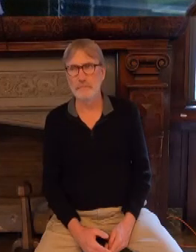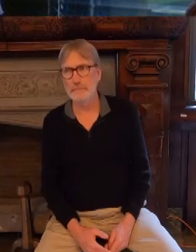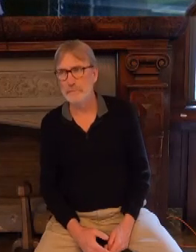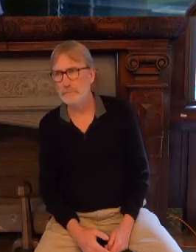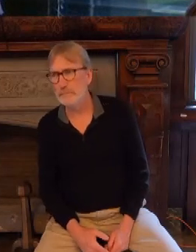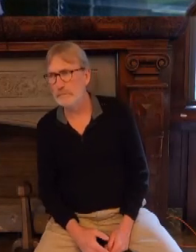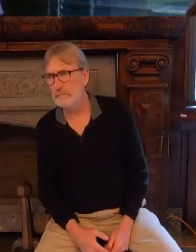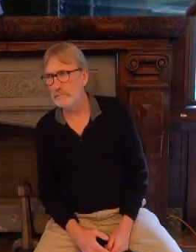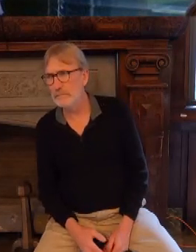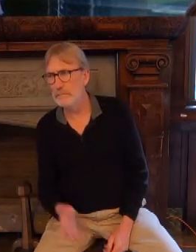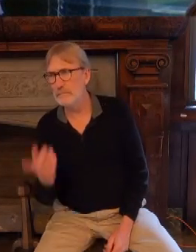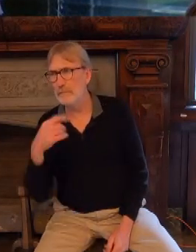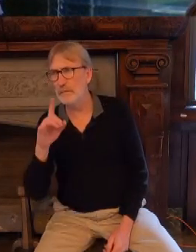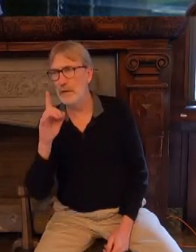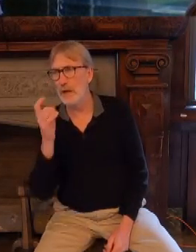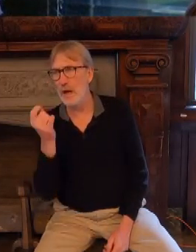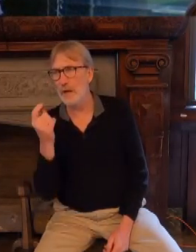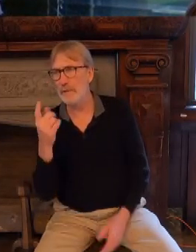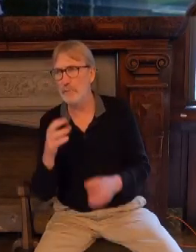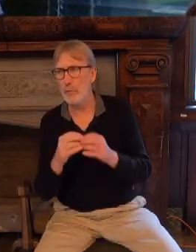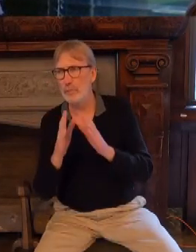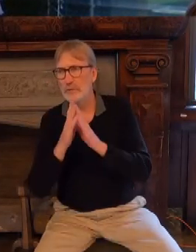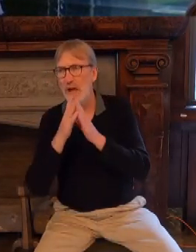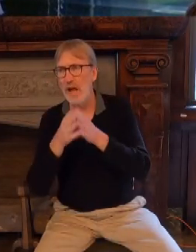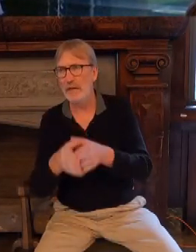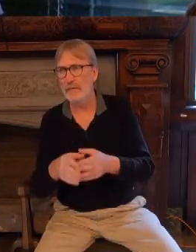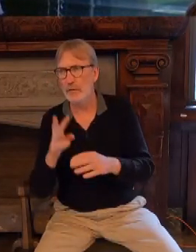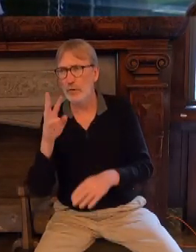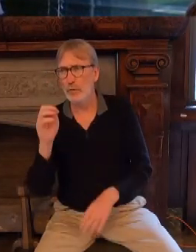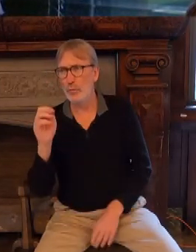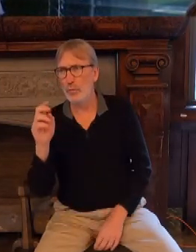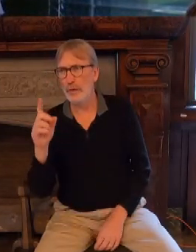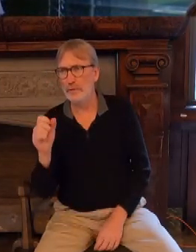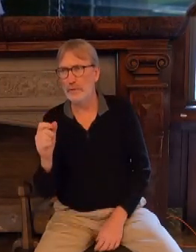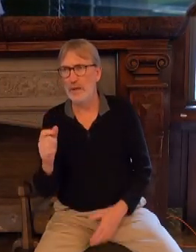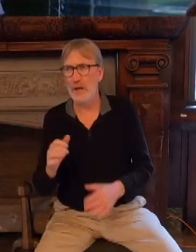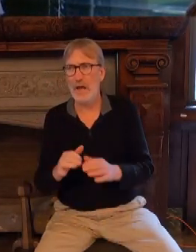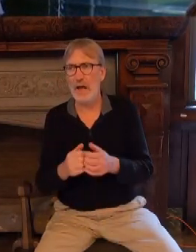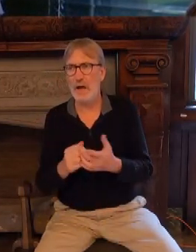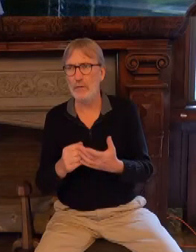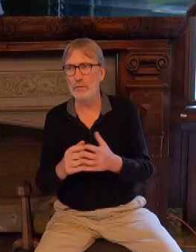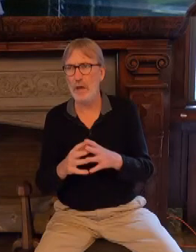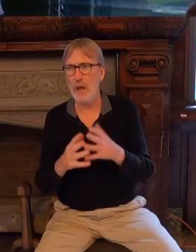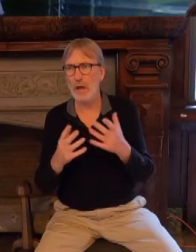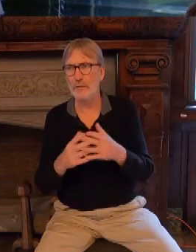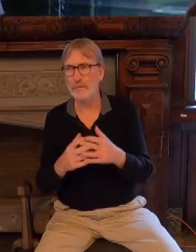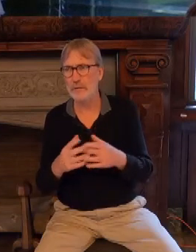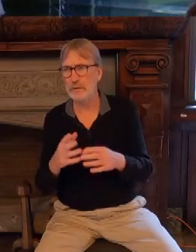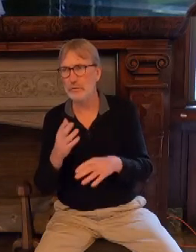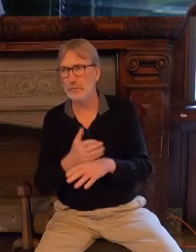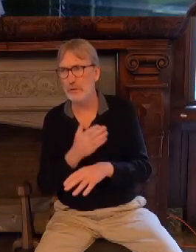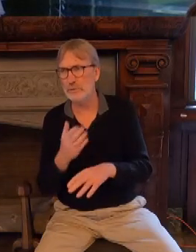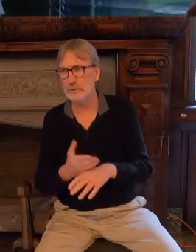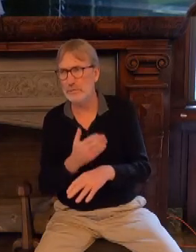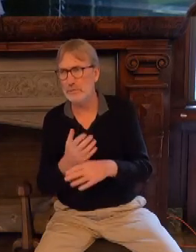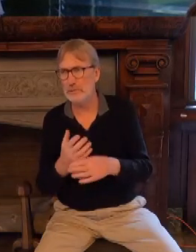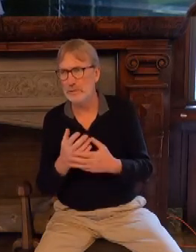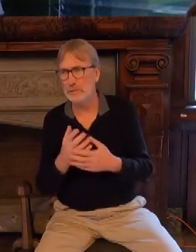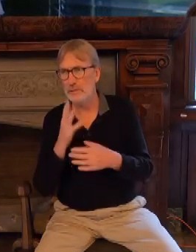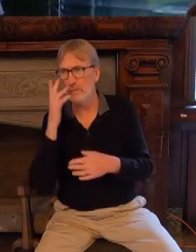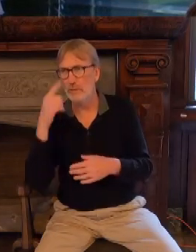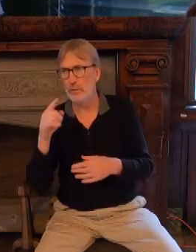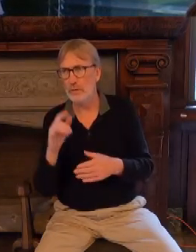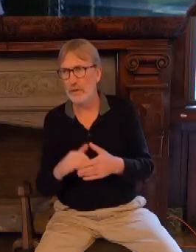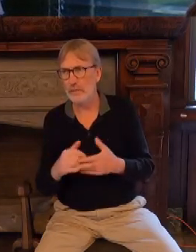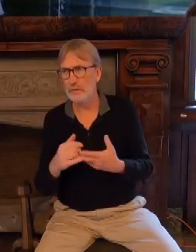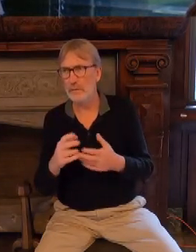Pardon me getting into the weeds just a little bit. I don't know how extensive the reconstruction is going to be when we do this project.